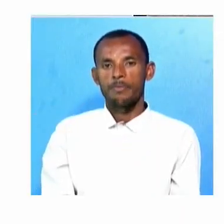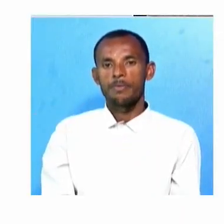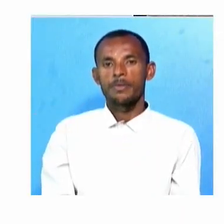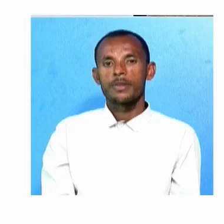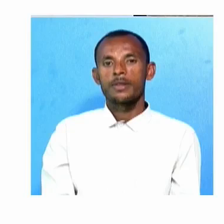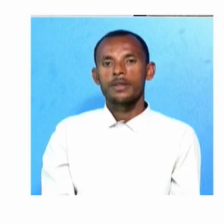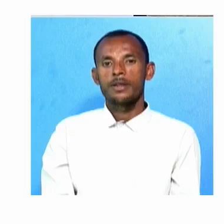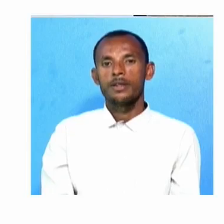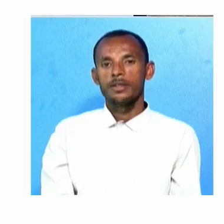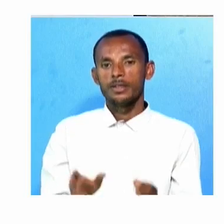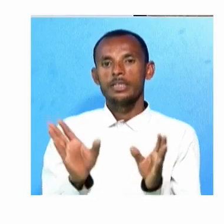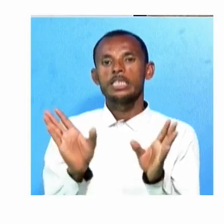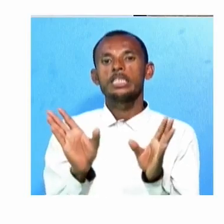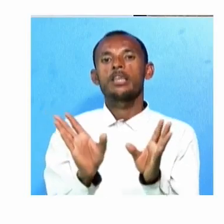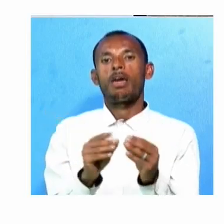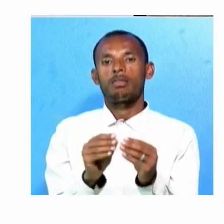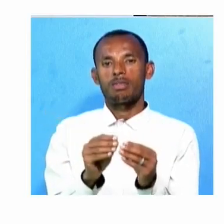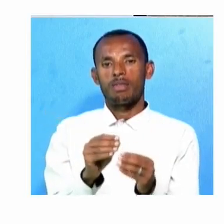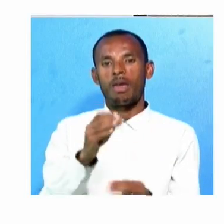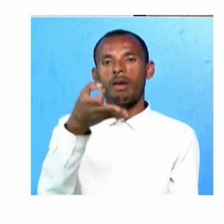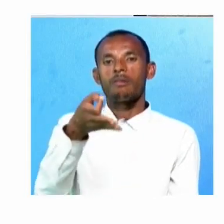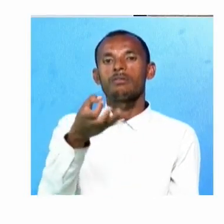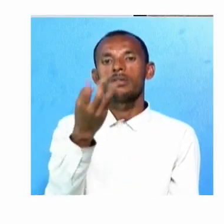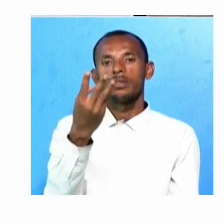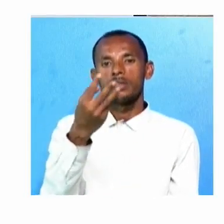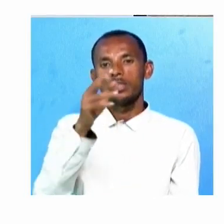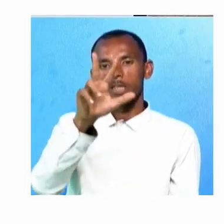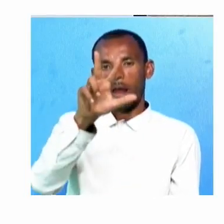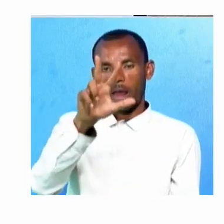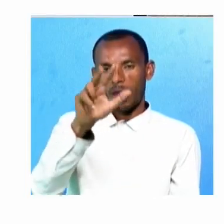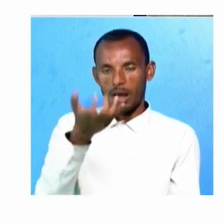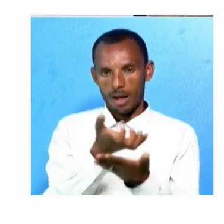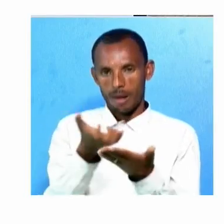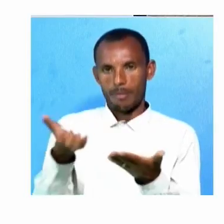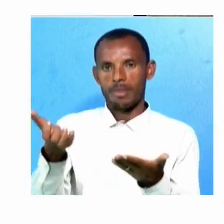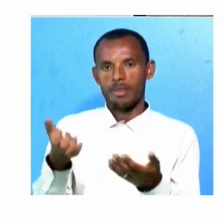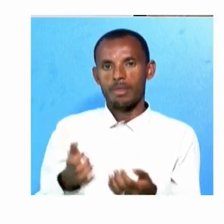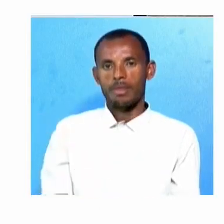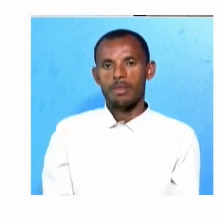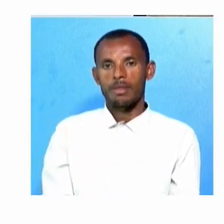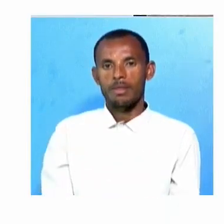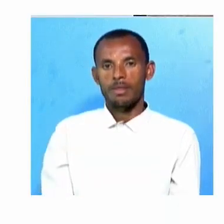3 elements. Again, set F contains 3 elements.